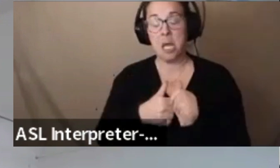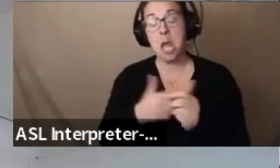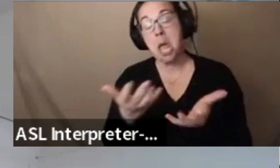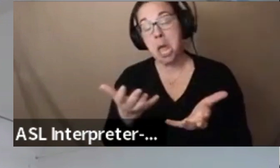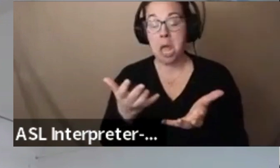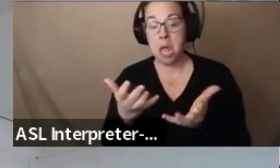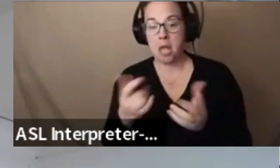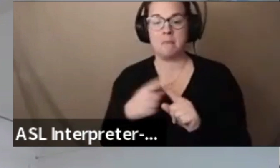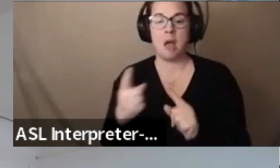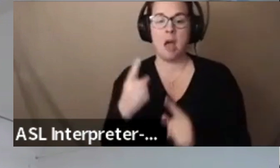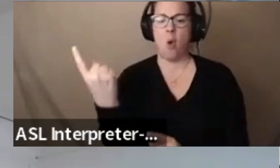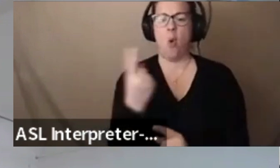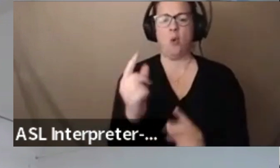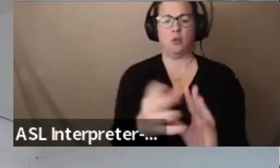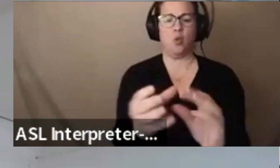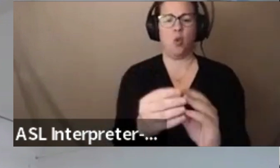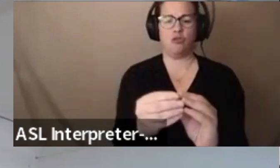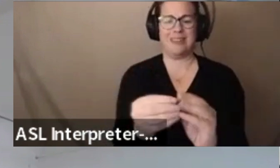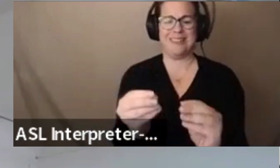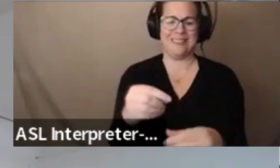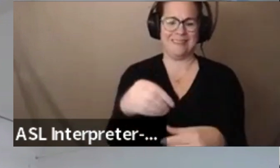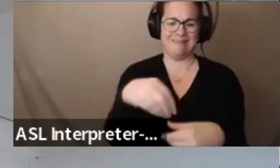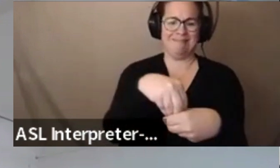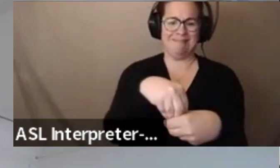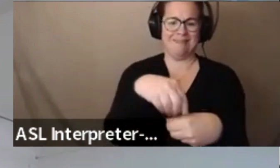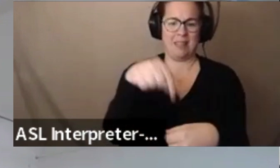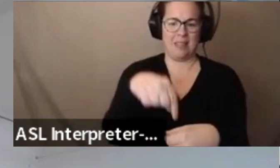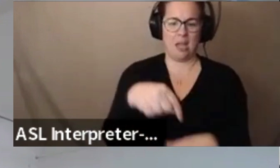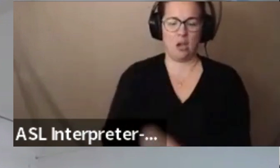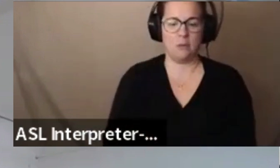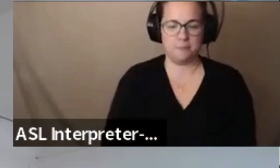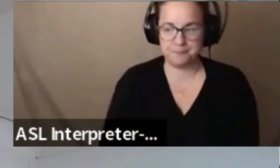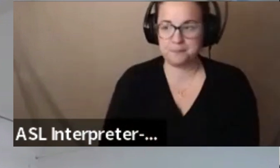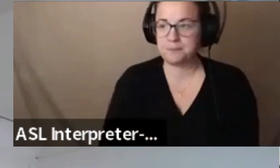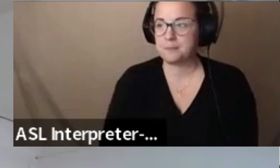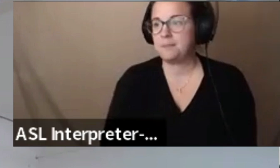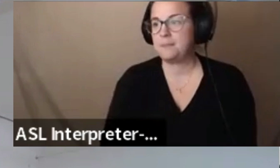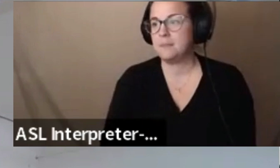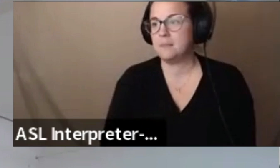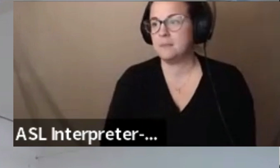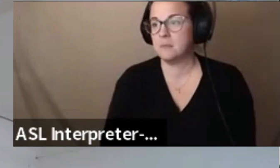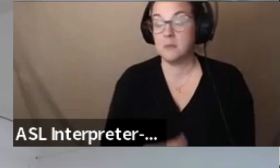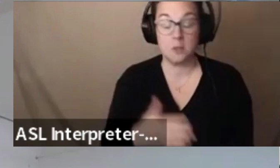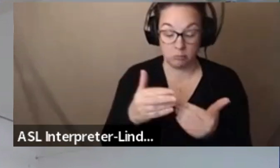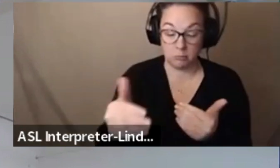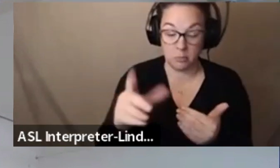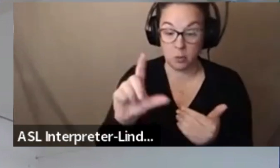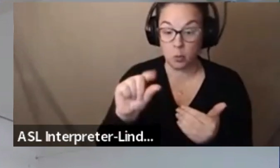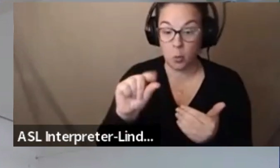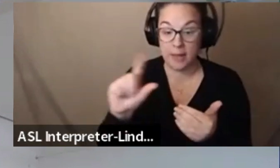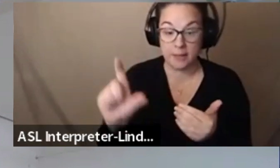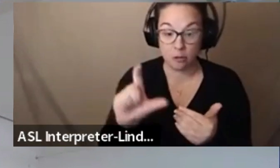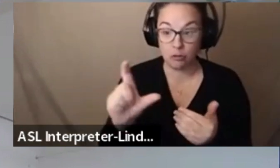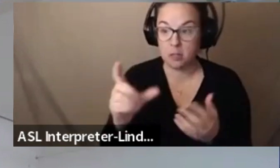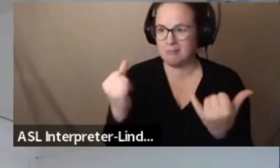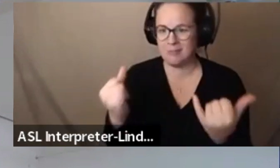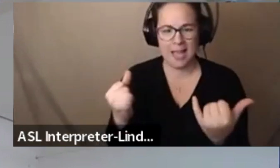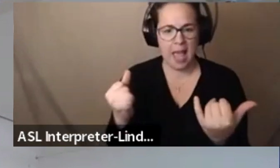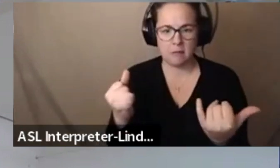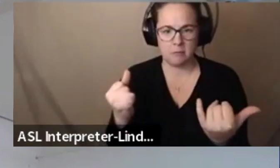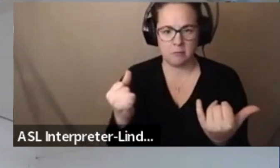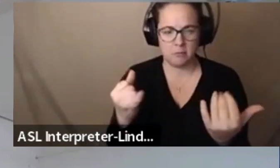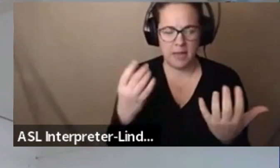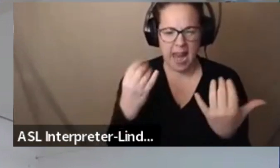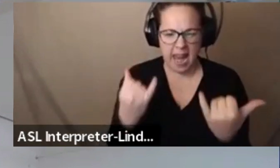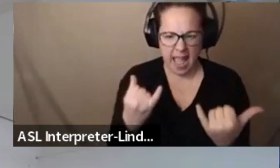in terms of, you can go to the 20th century, you can go to now, you can look at texts now and